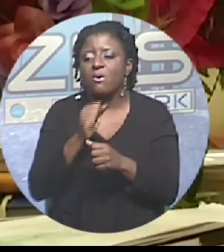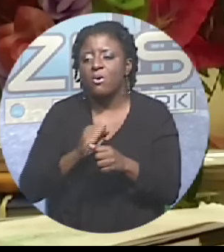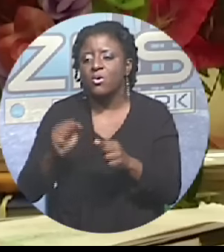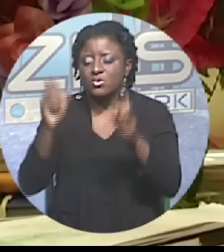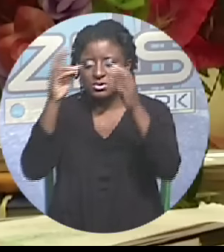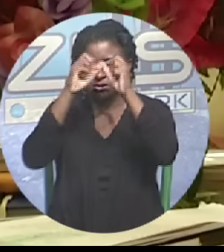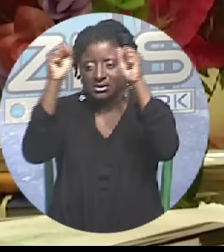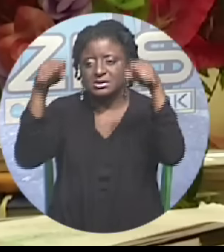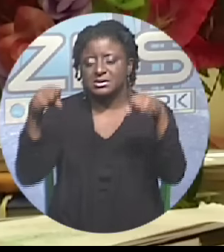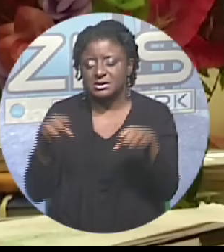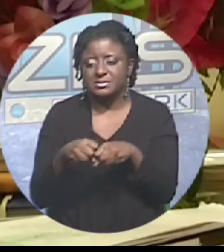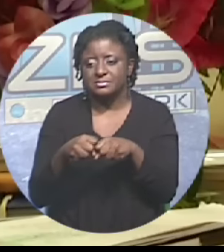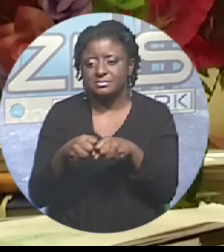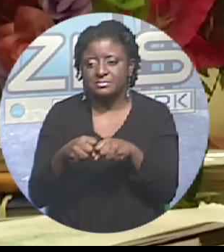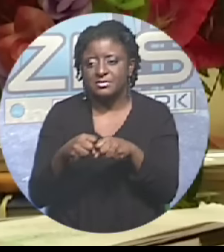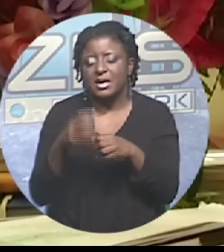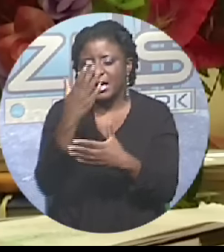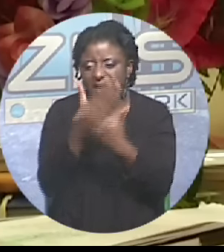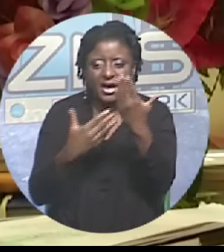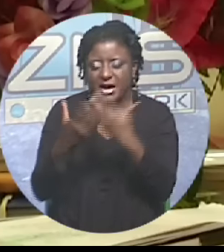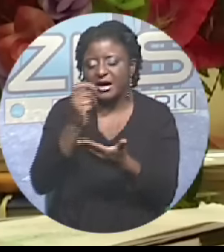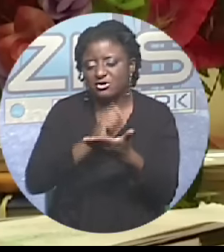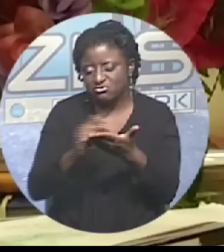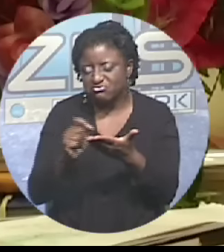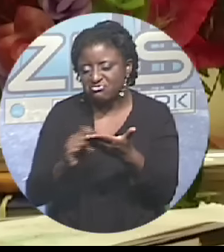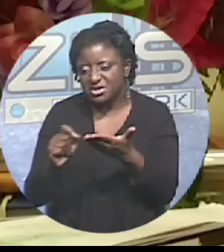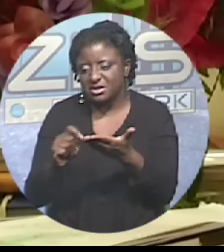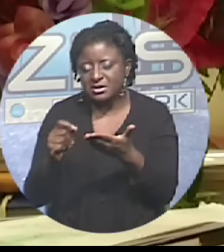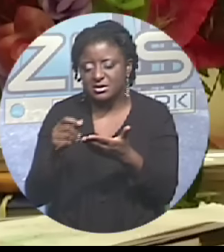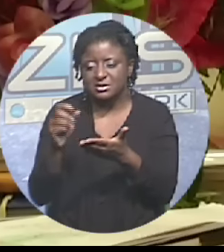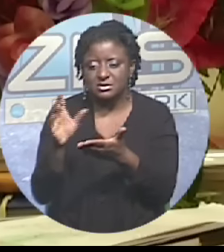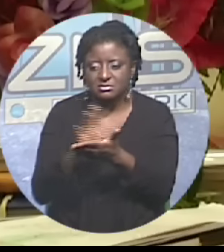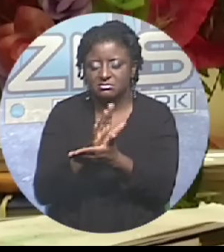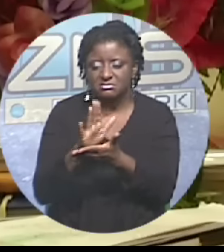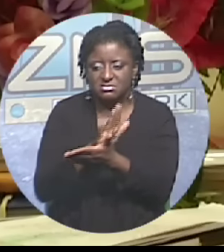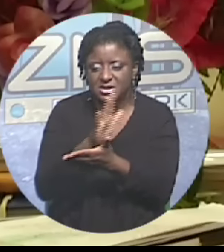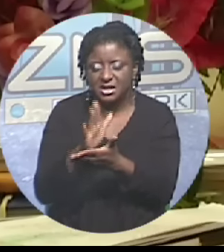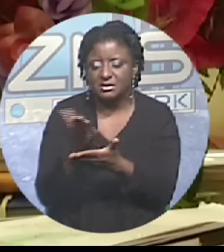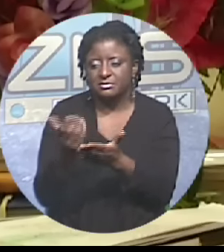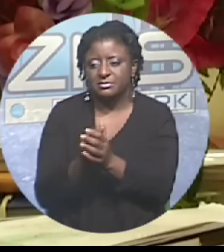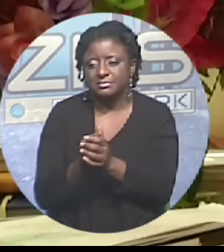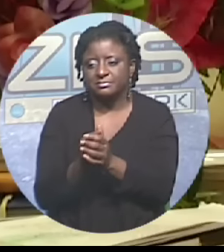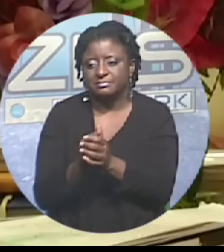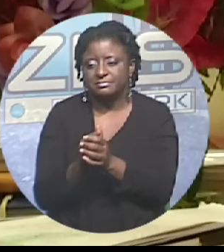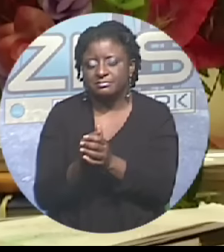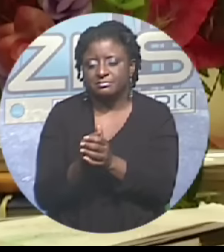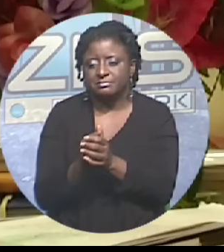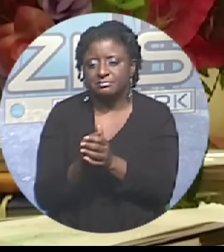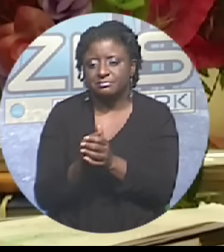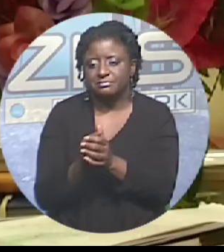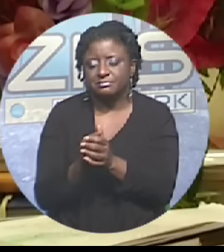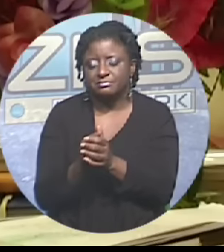it's antiquated, it's inefficient, and it creates significant gaps. And as a result,